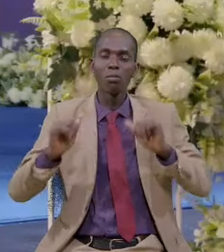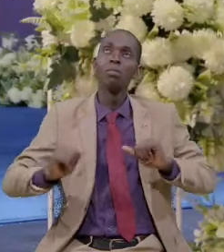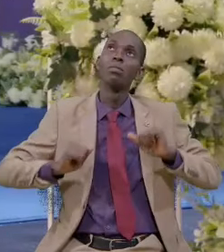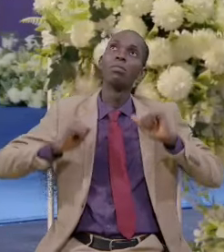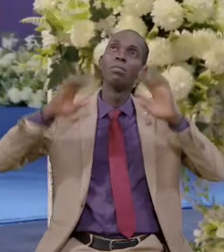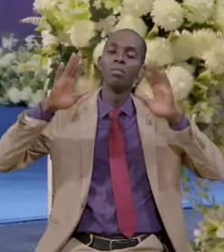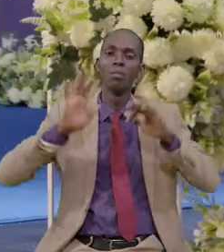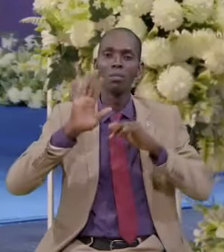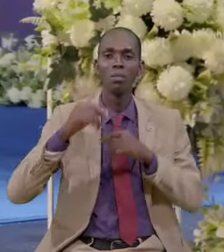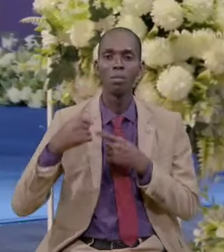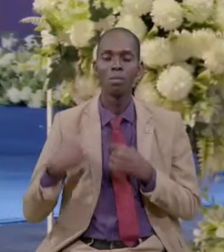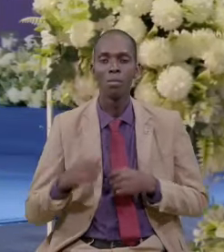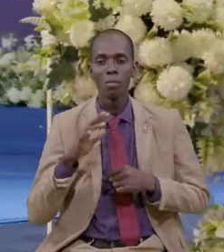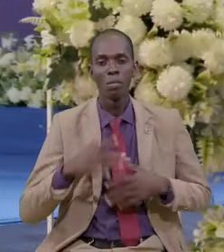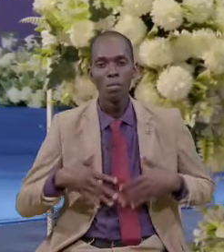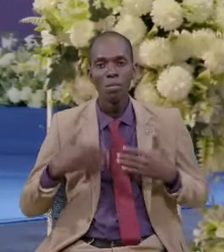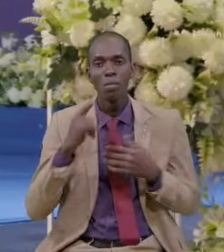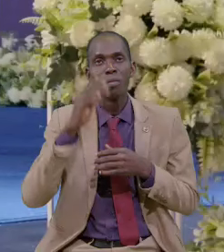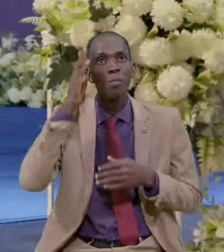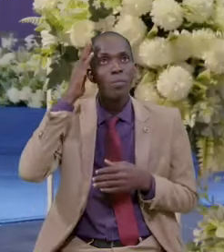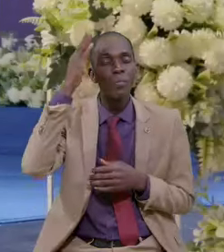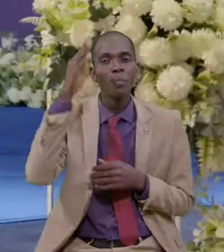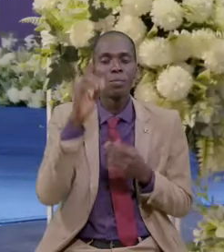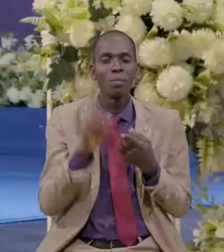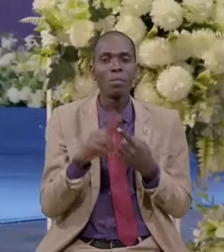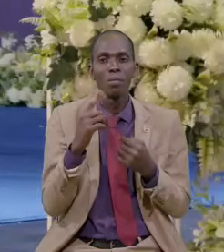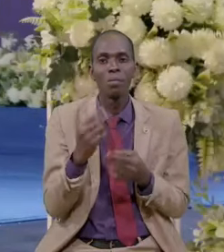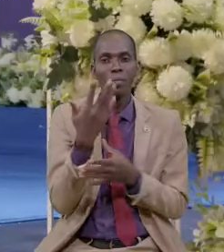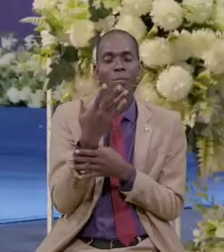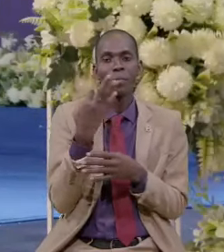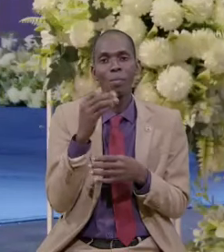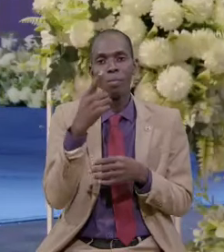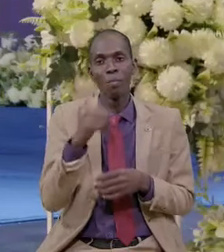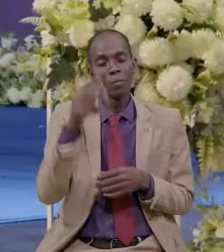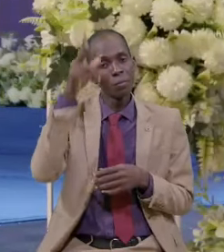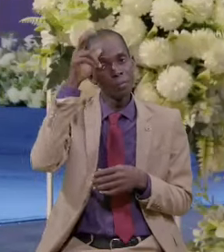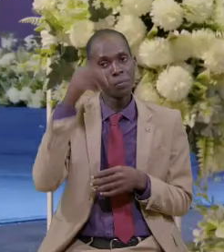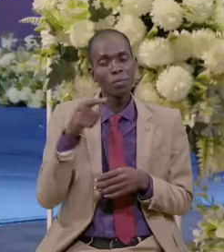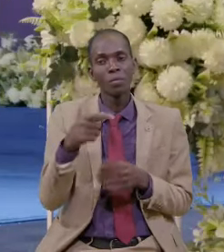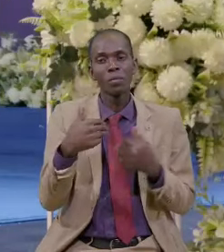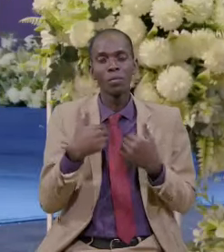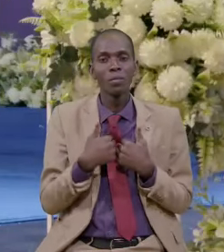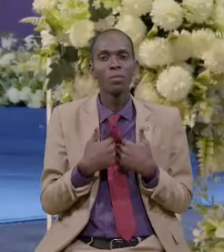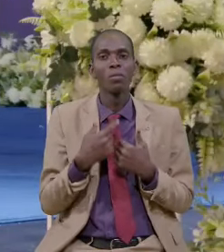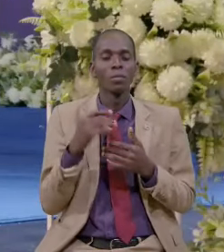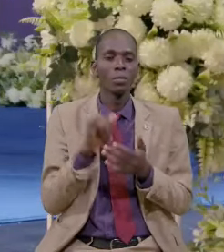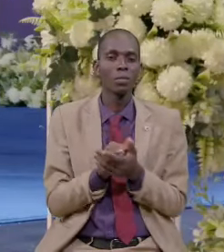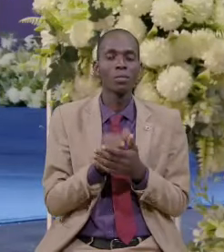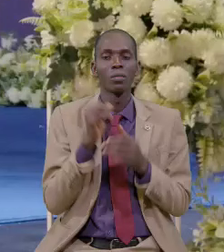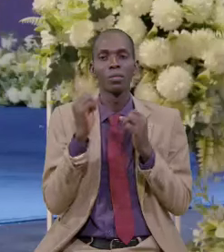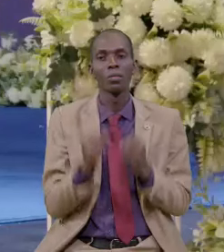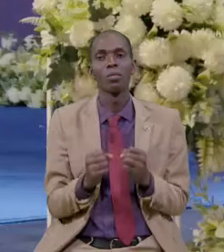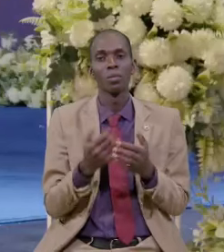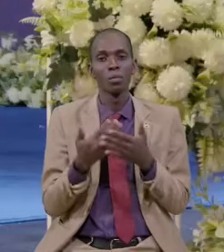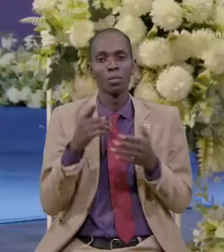your heart, your life, your destiny into the hands of the devil, and you have so-called power. Before you can